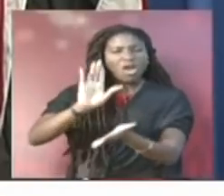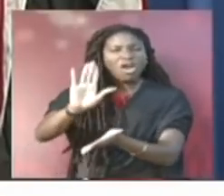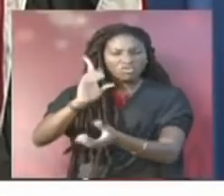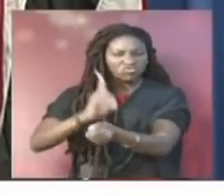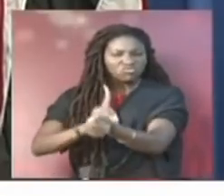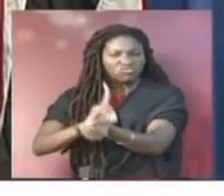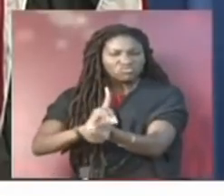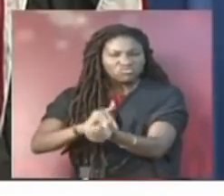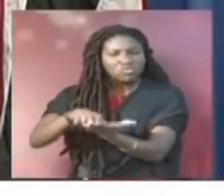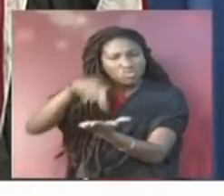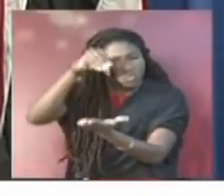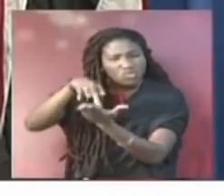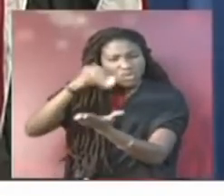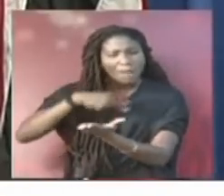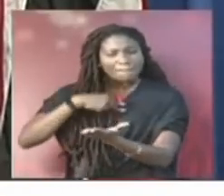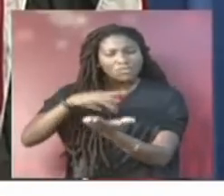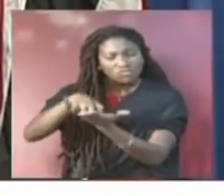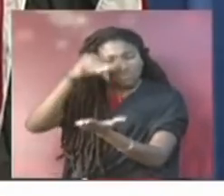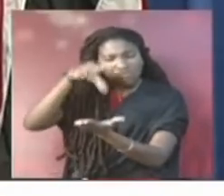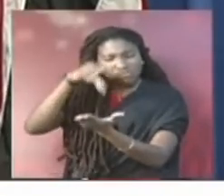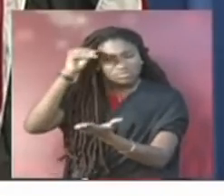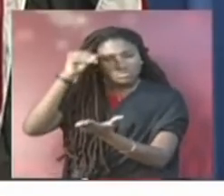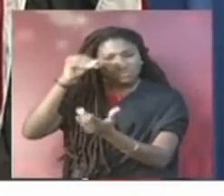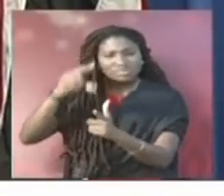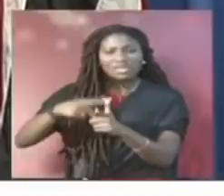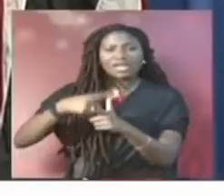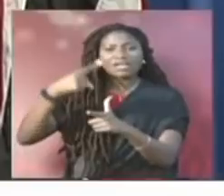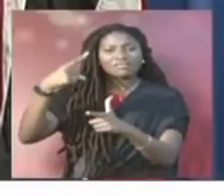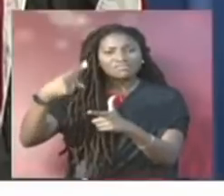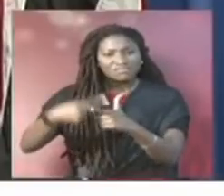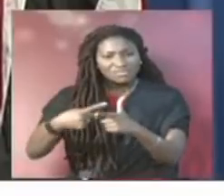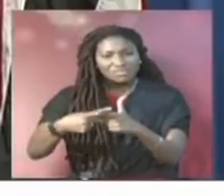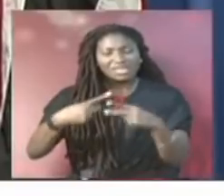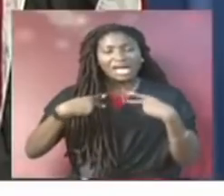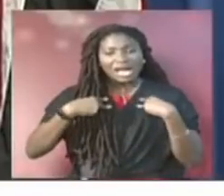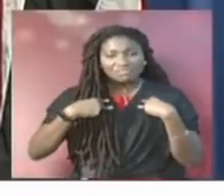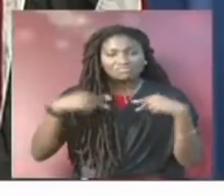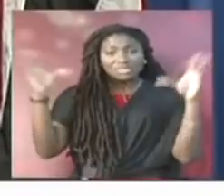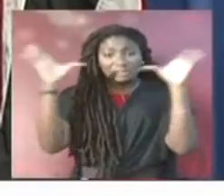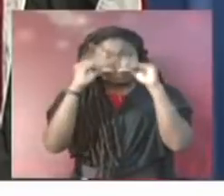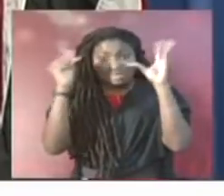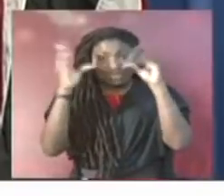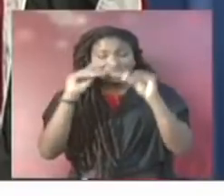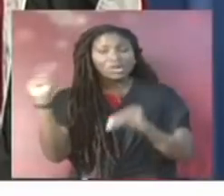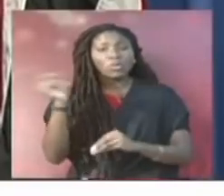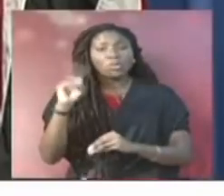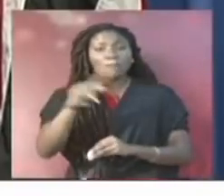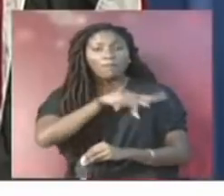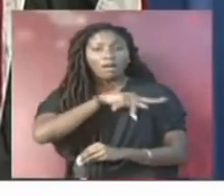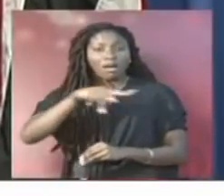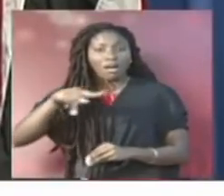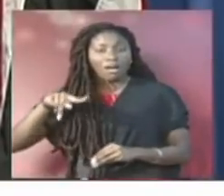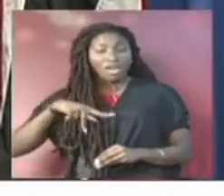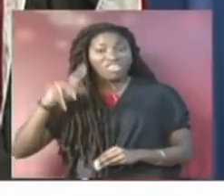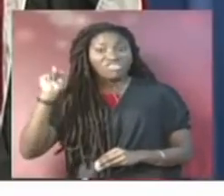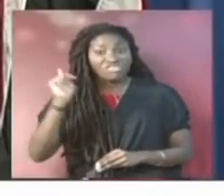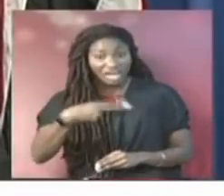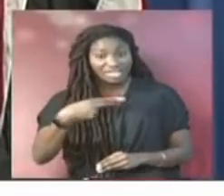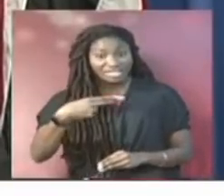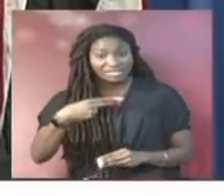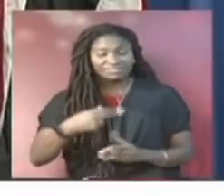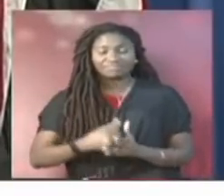we had cabinet last Thursday, but before cabinet we had a full assessment of the country's